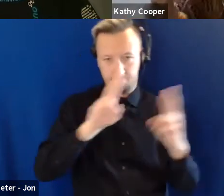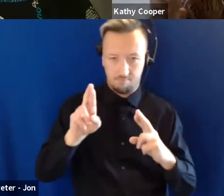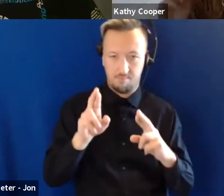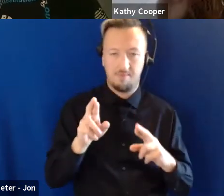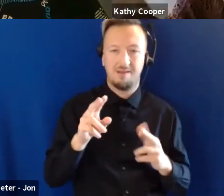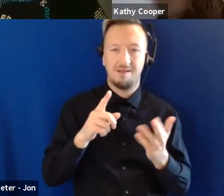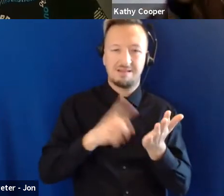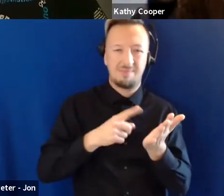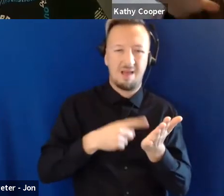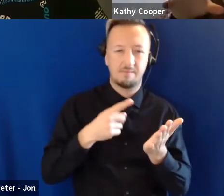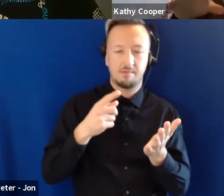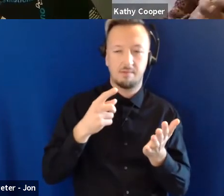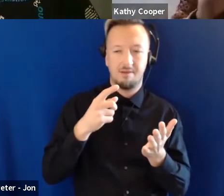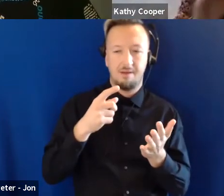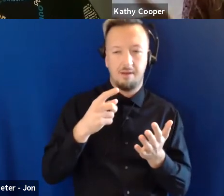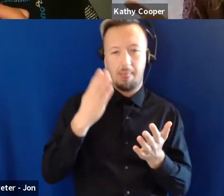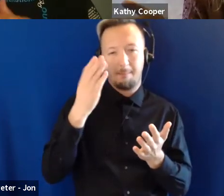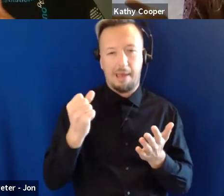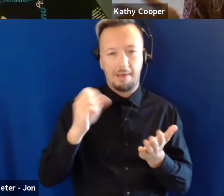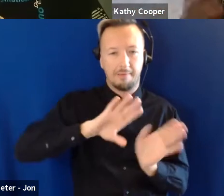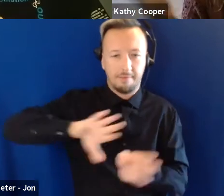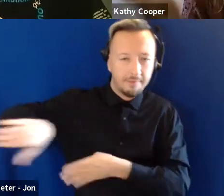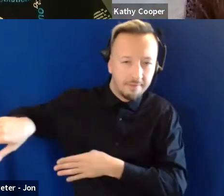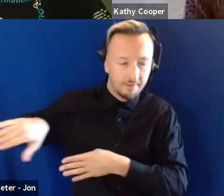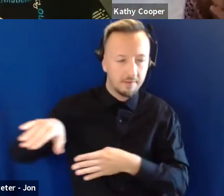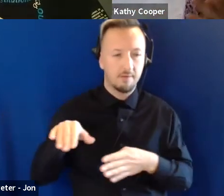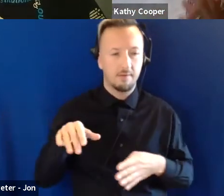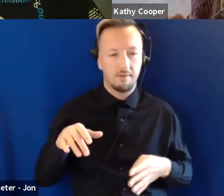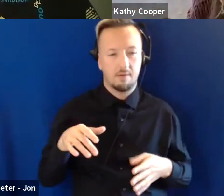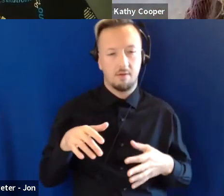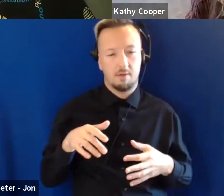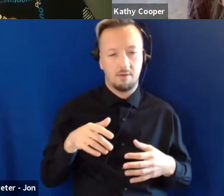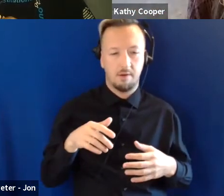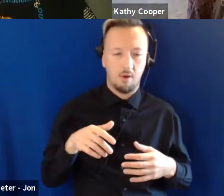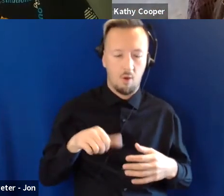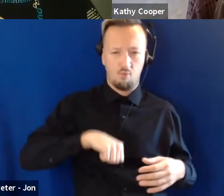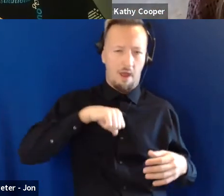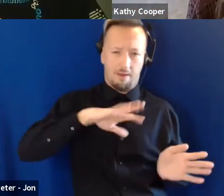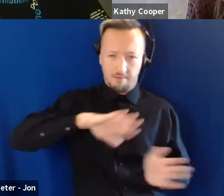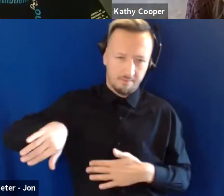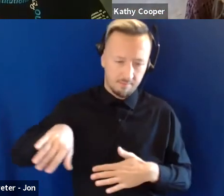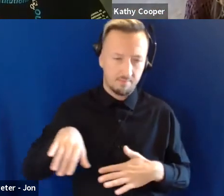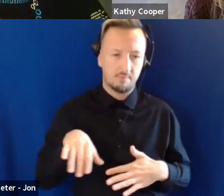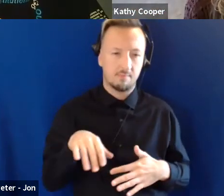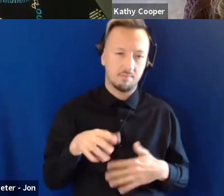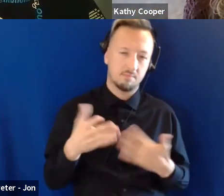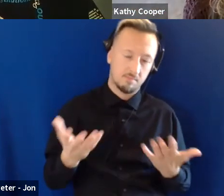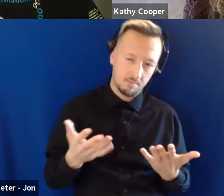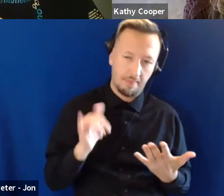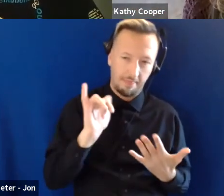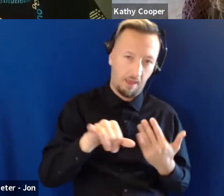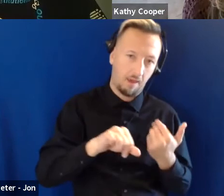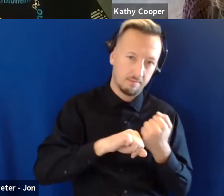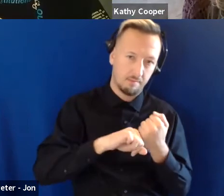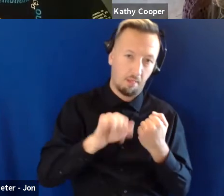be territorial on certain things. And then you can do that. So that kind of is like a drawn out, but I